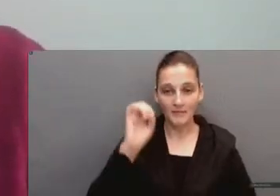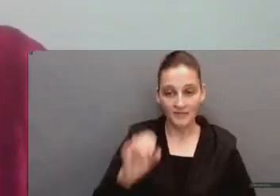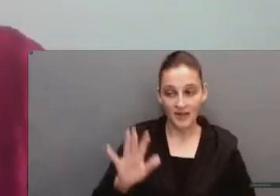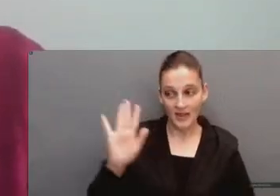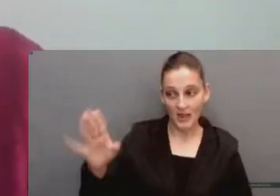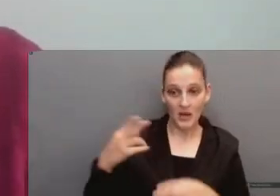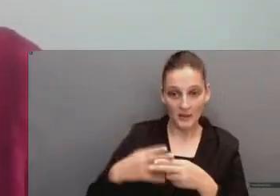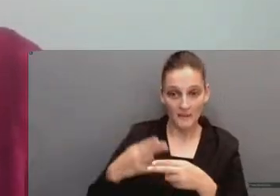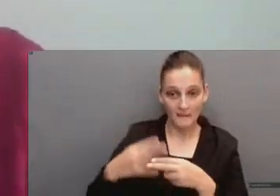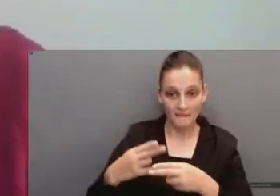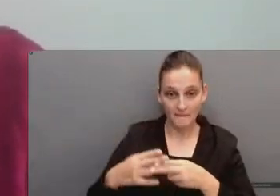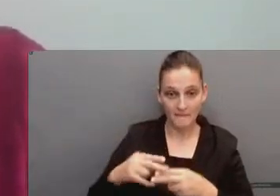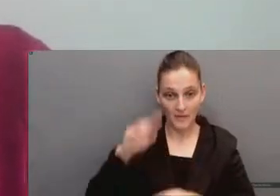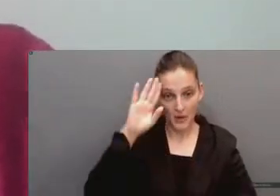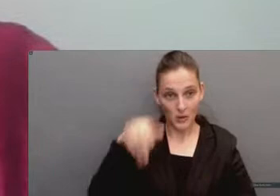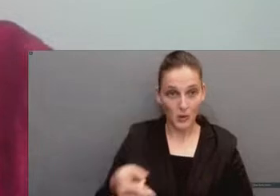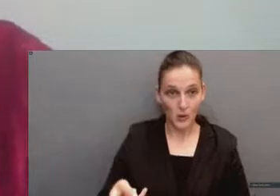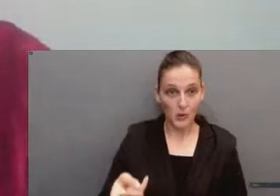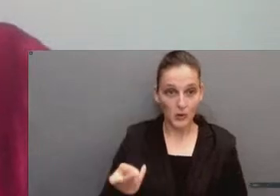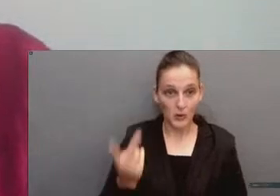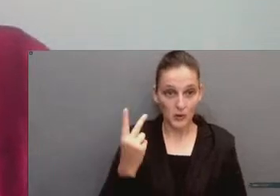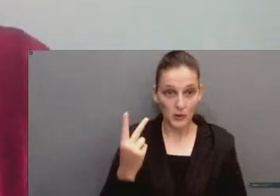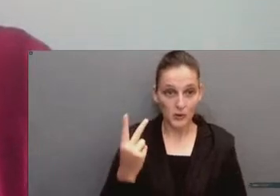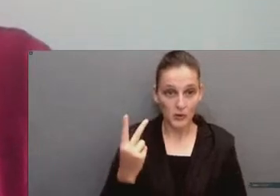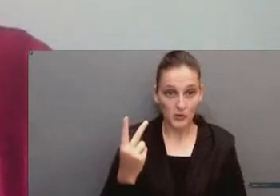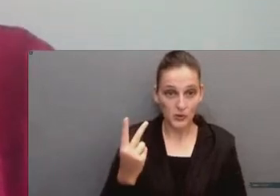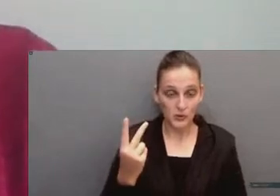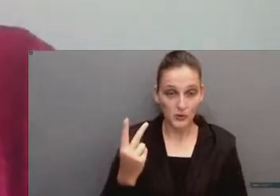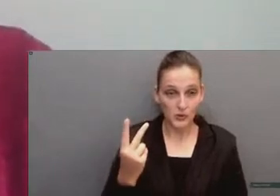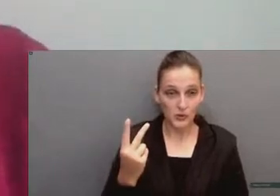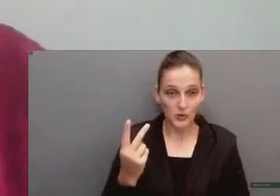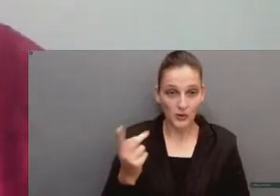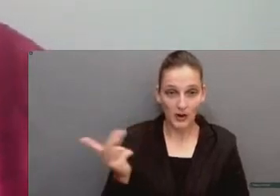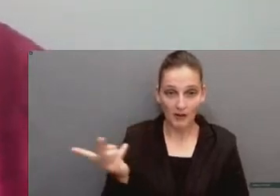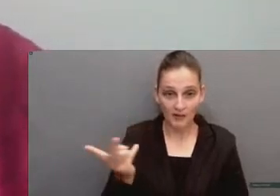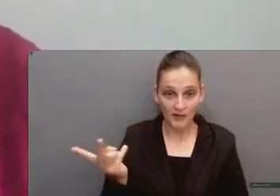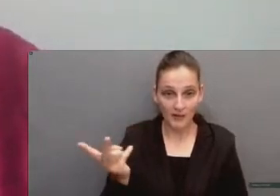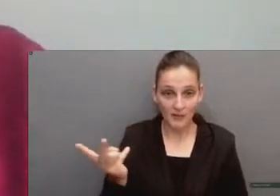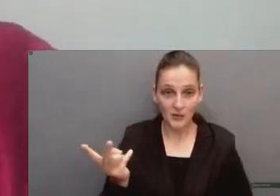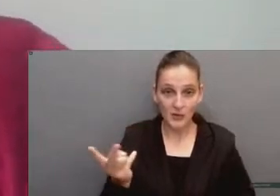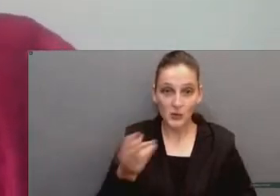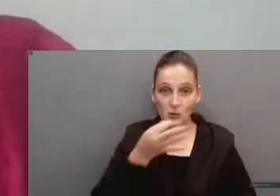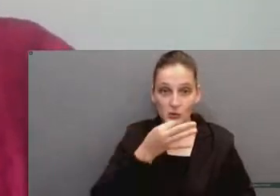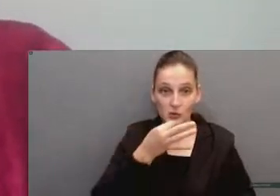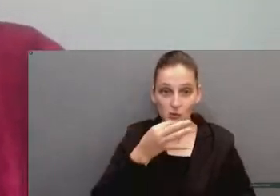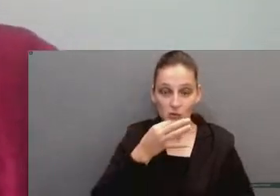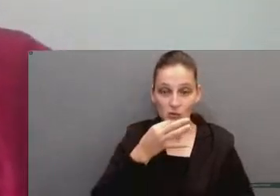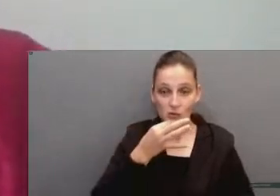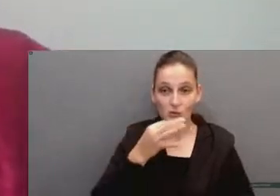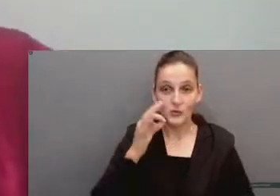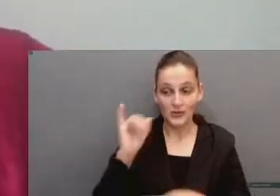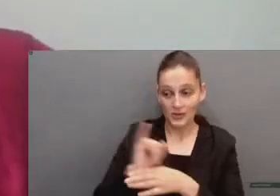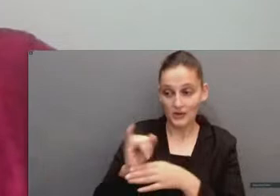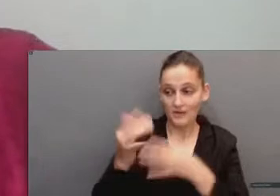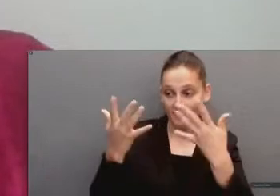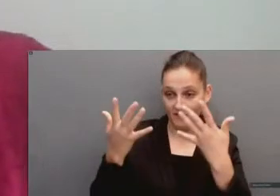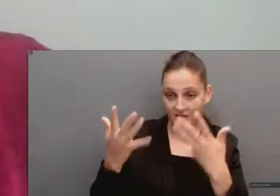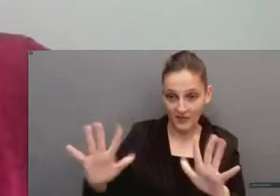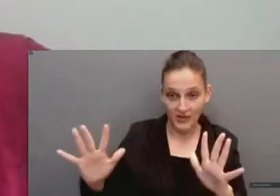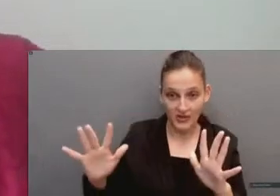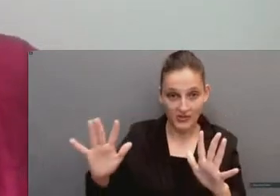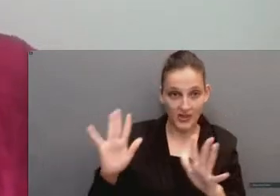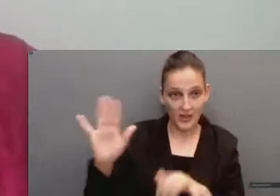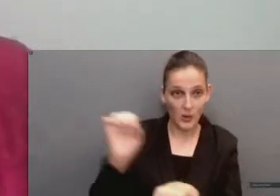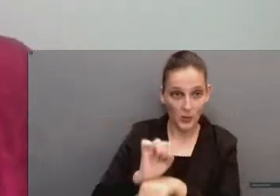know that two of them will likely roll out of this work. And we do not want